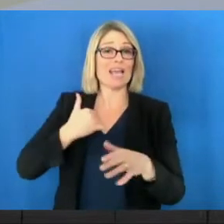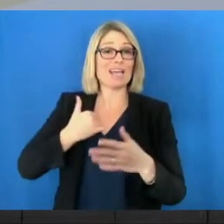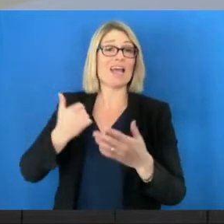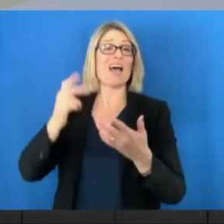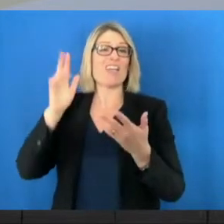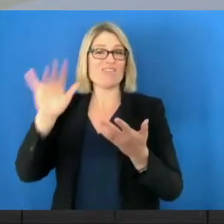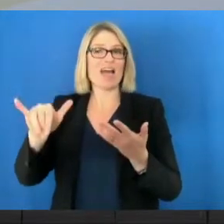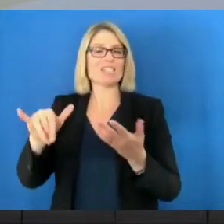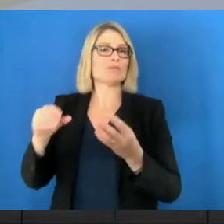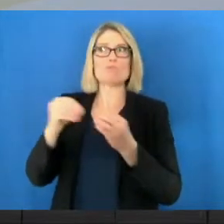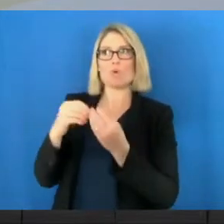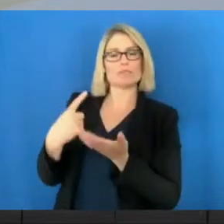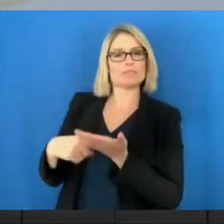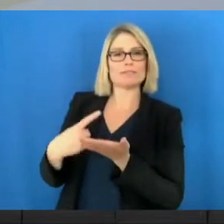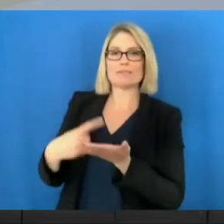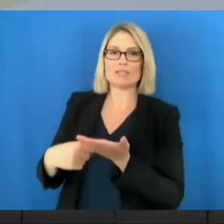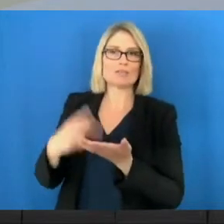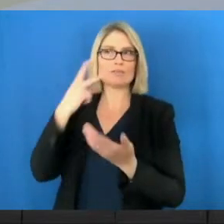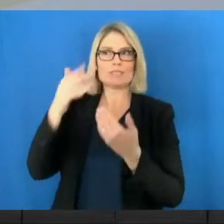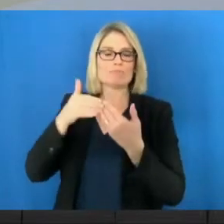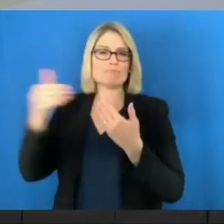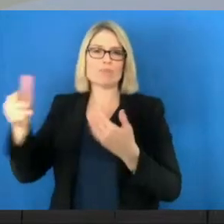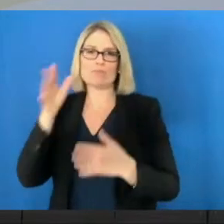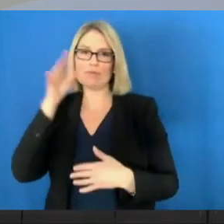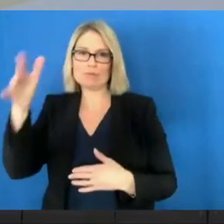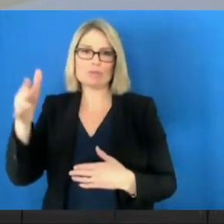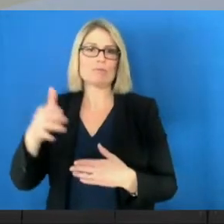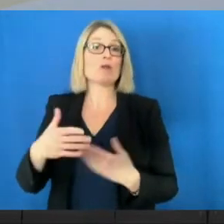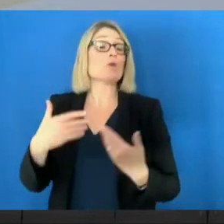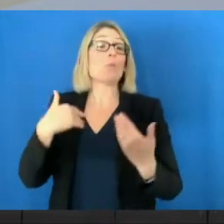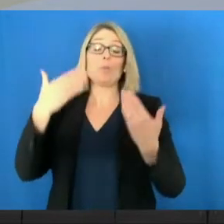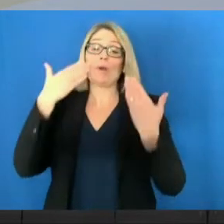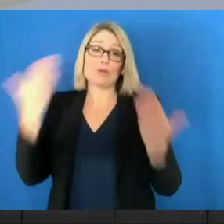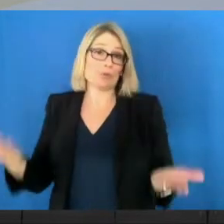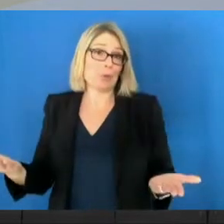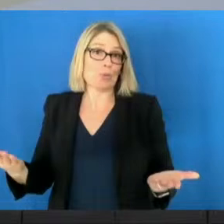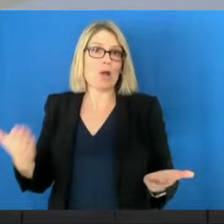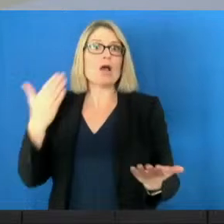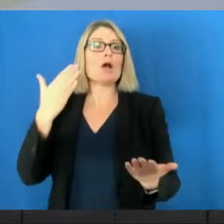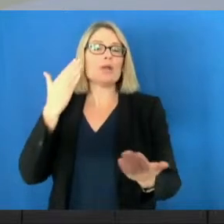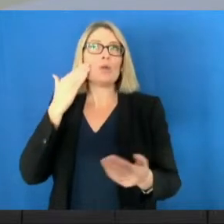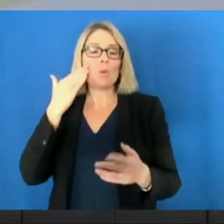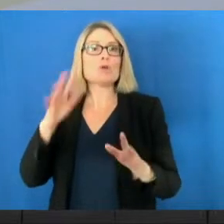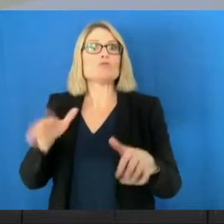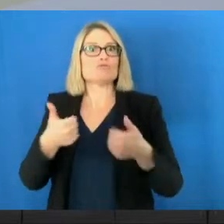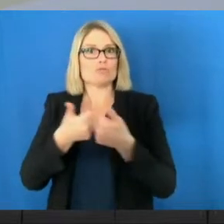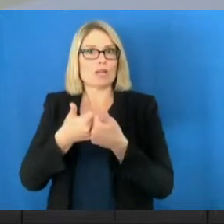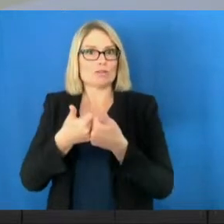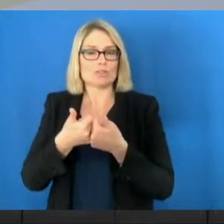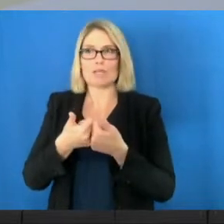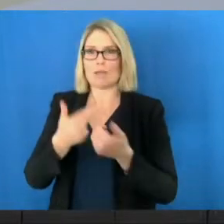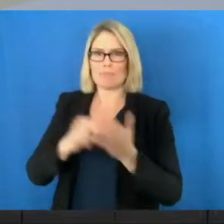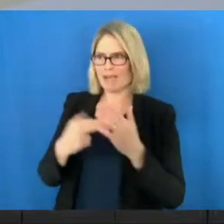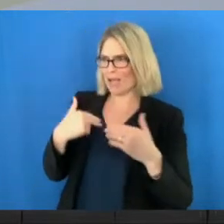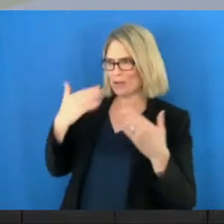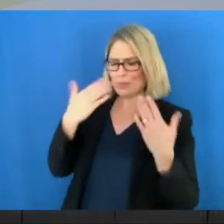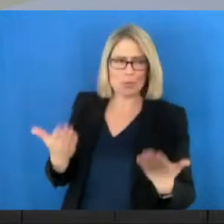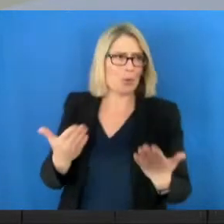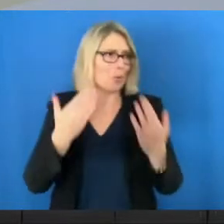unknowns, and I know that's challenging for everyone when there is that uncertainty, but